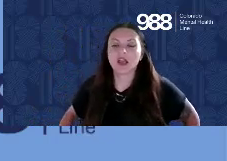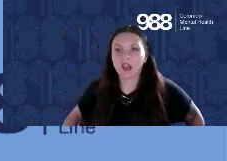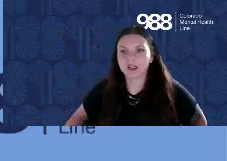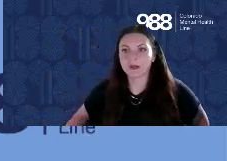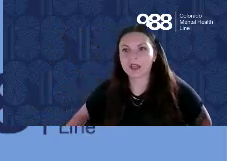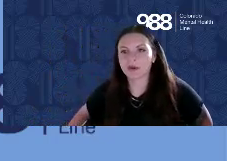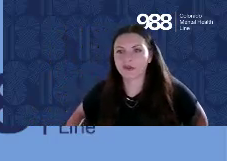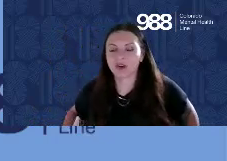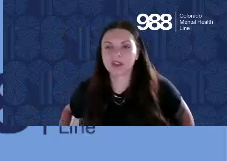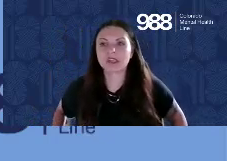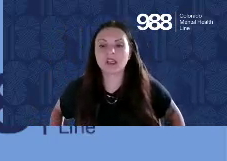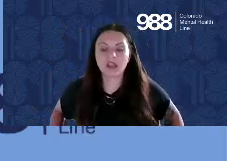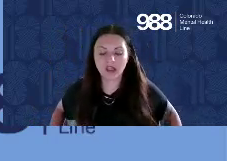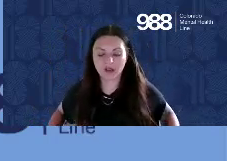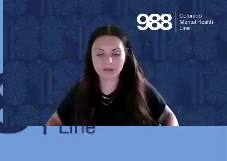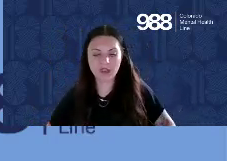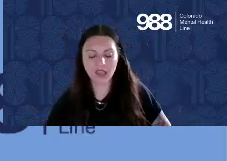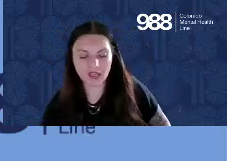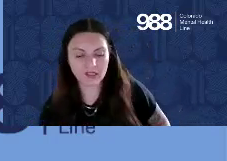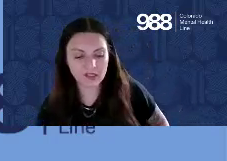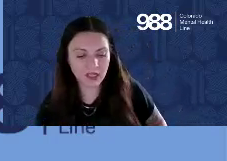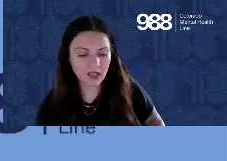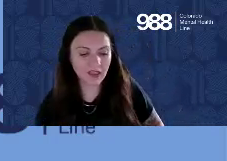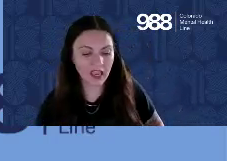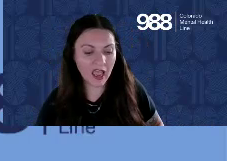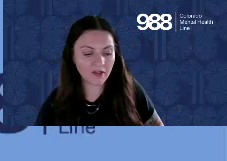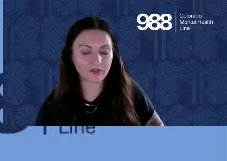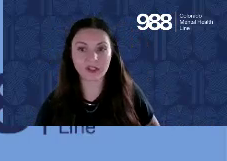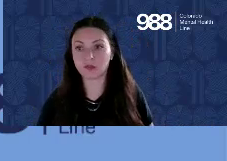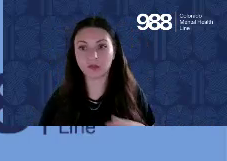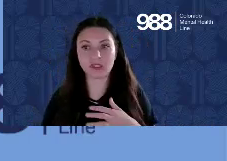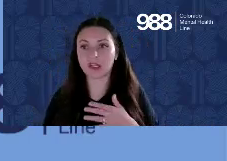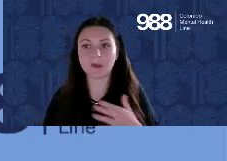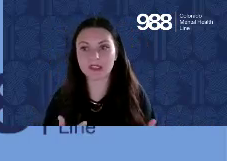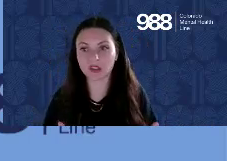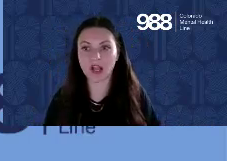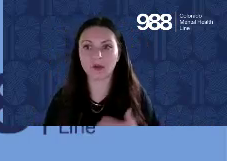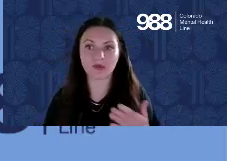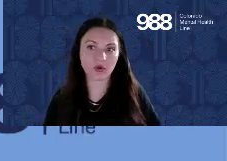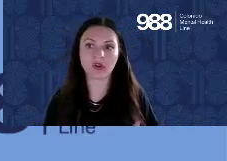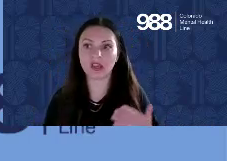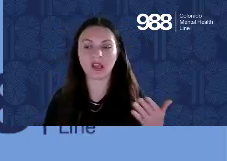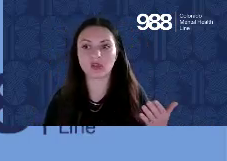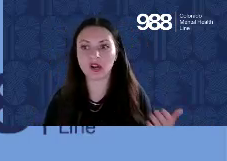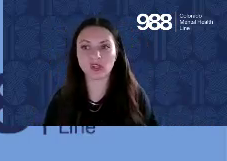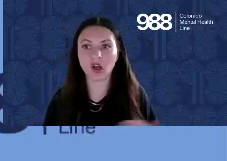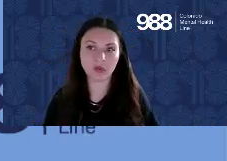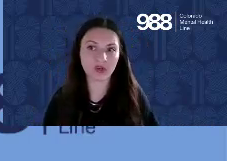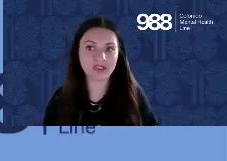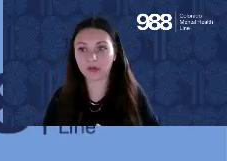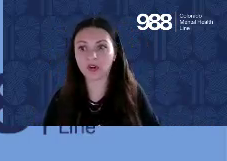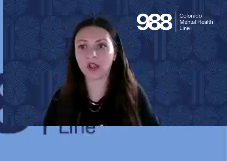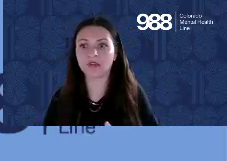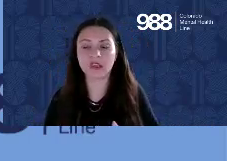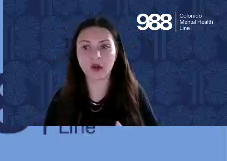beginning September 1st. And they have done an amazing job of recruiting and trying to